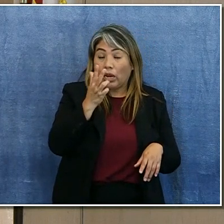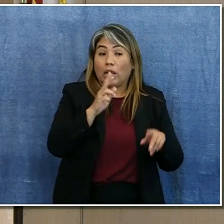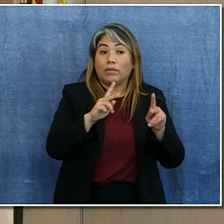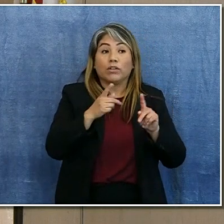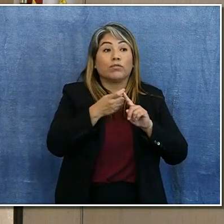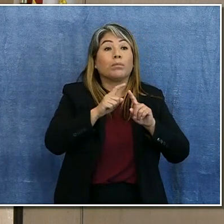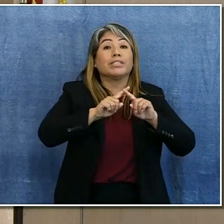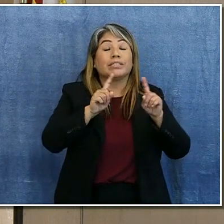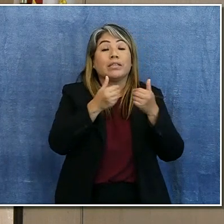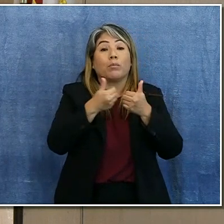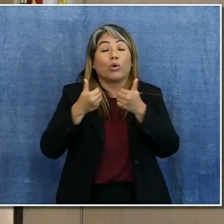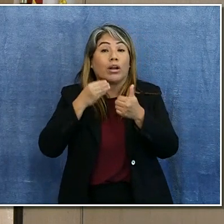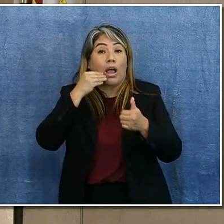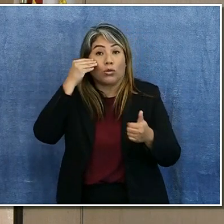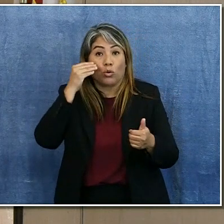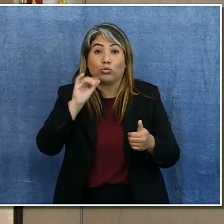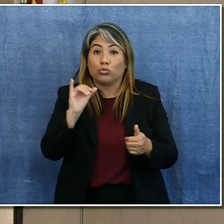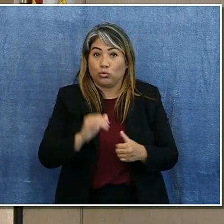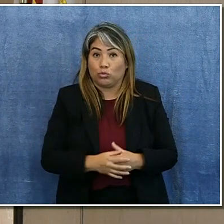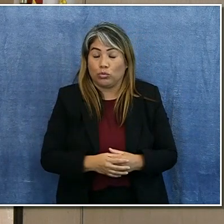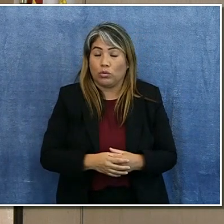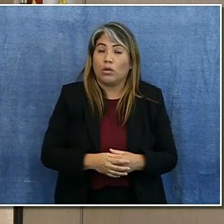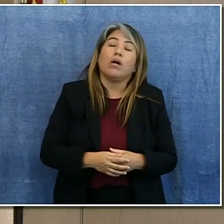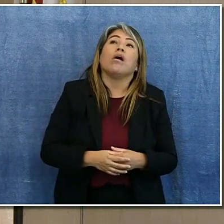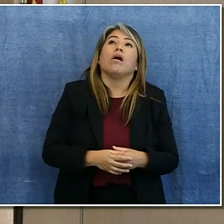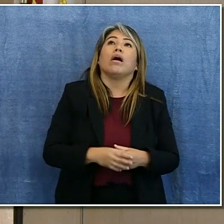from separate households. And